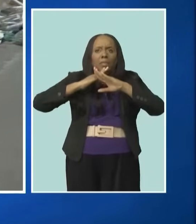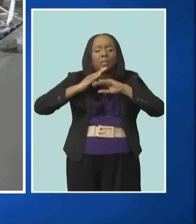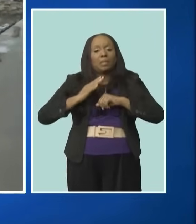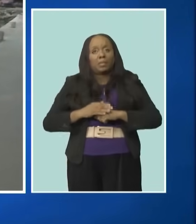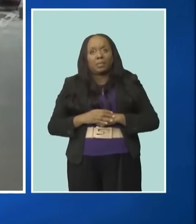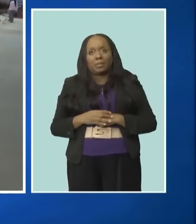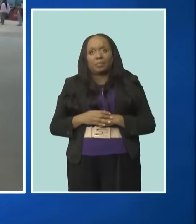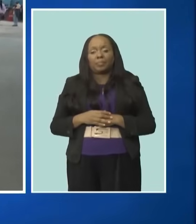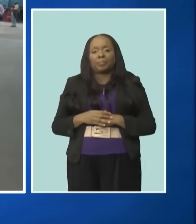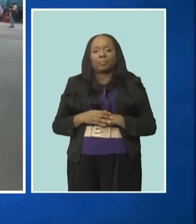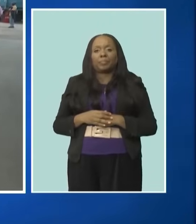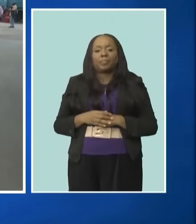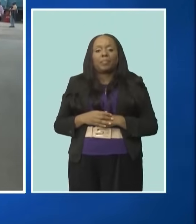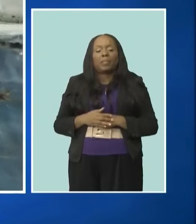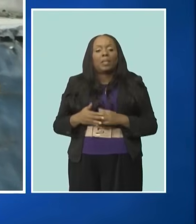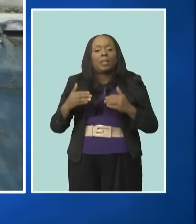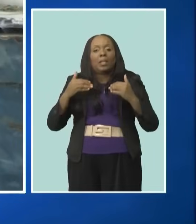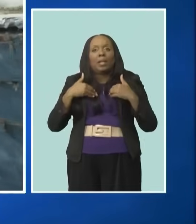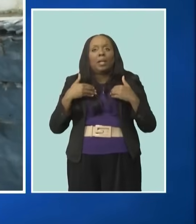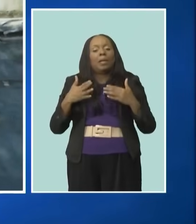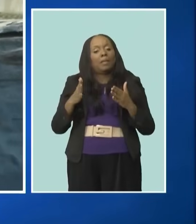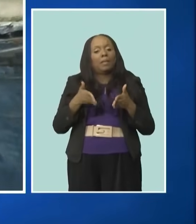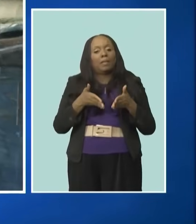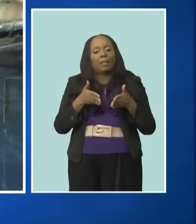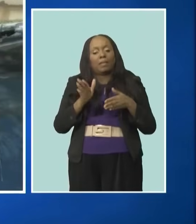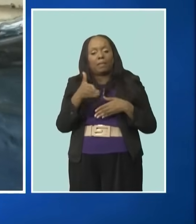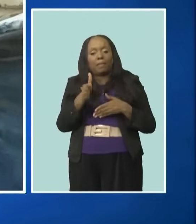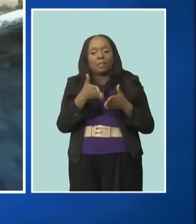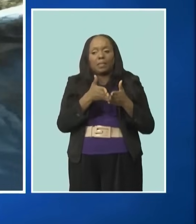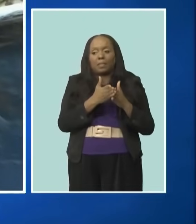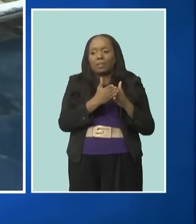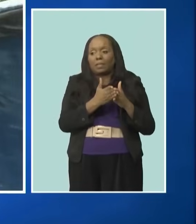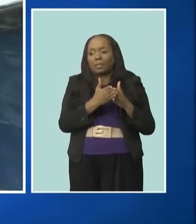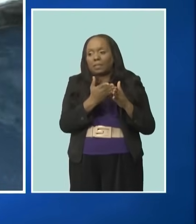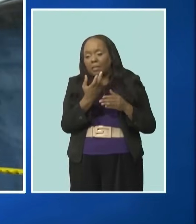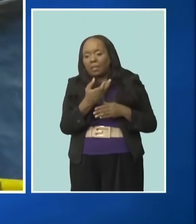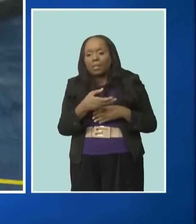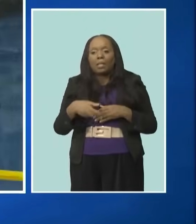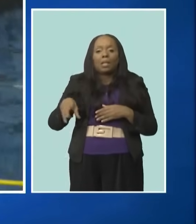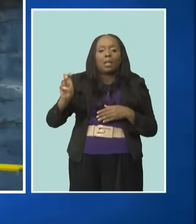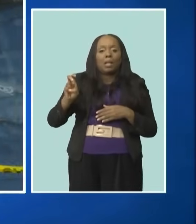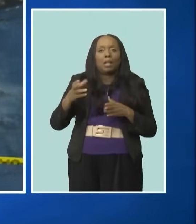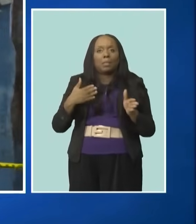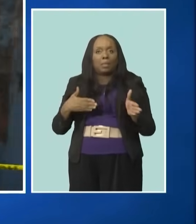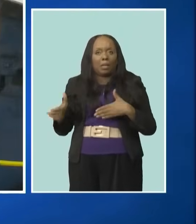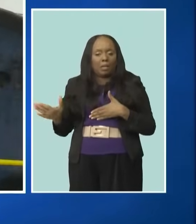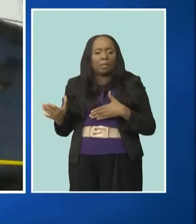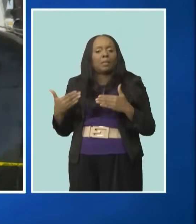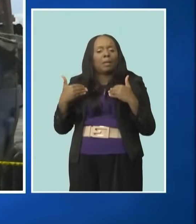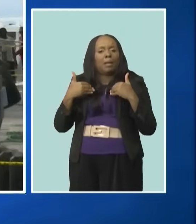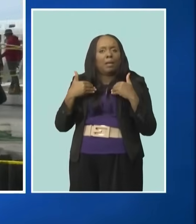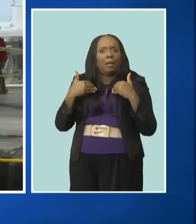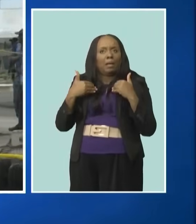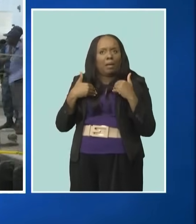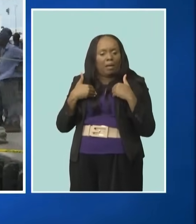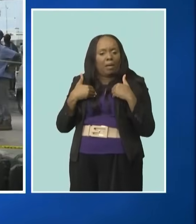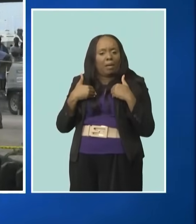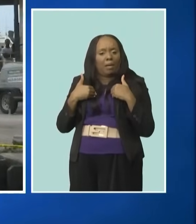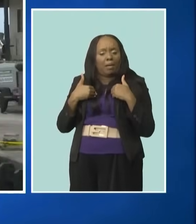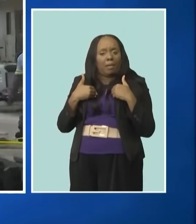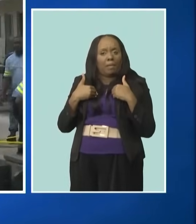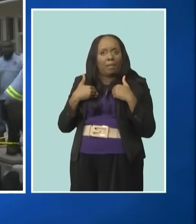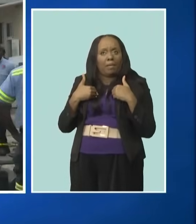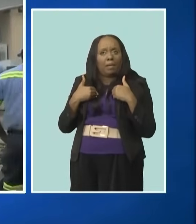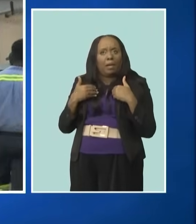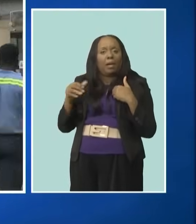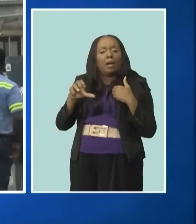fishing vessel relocation plan has been implemented with the assistance of new Dockmaster MacAndrew Otley, the